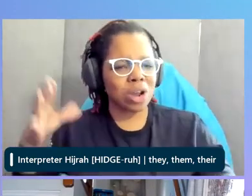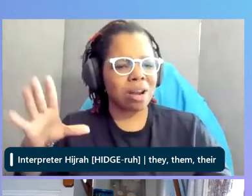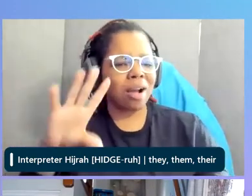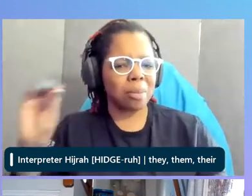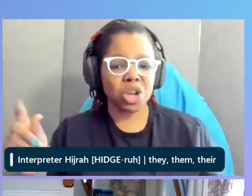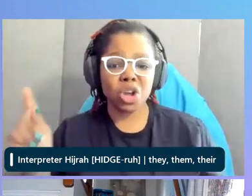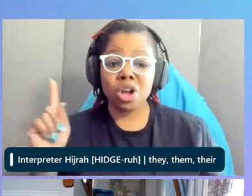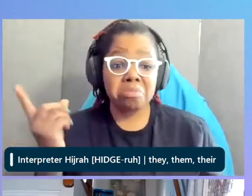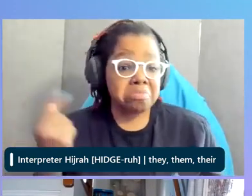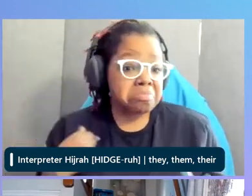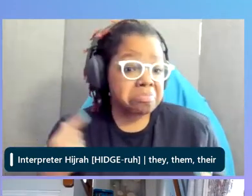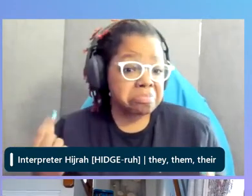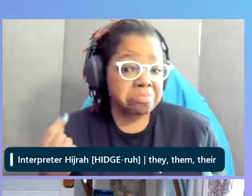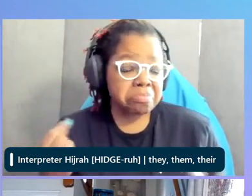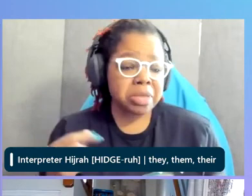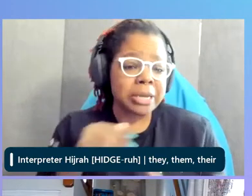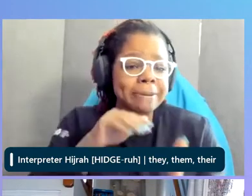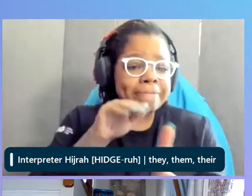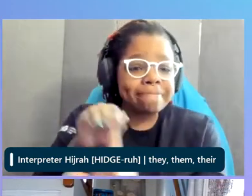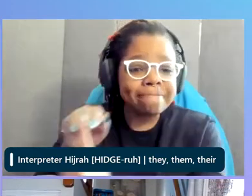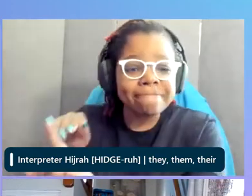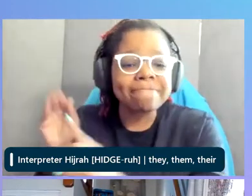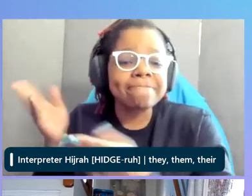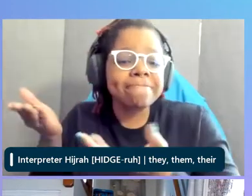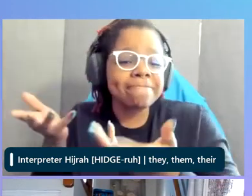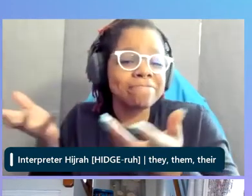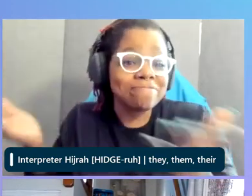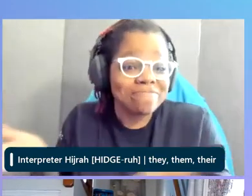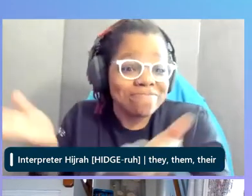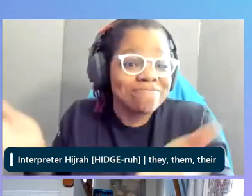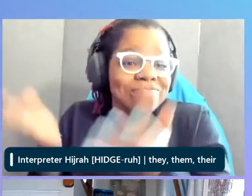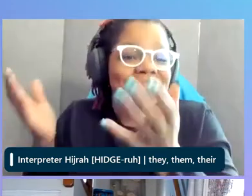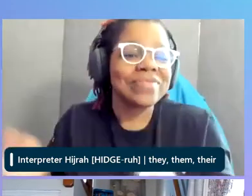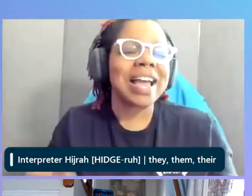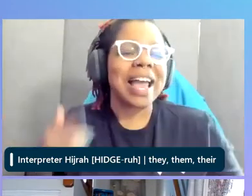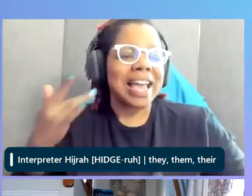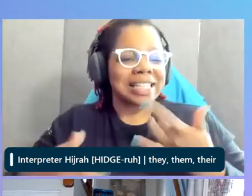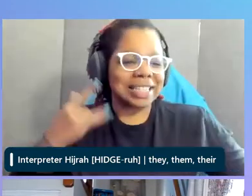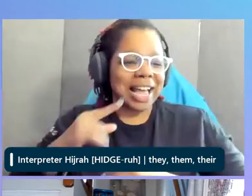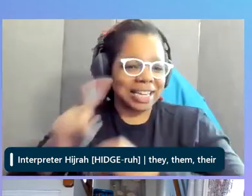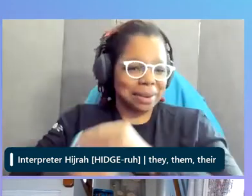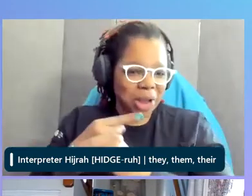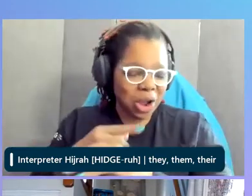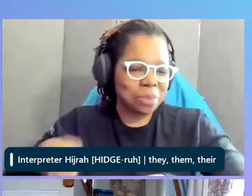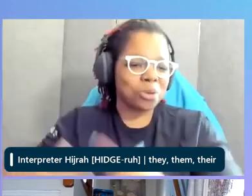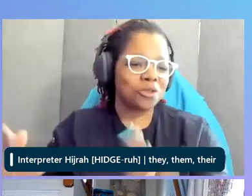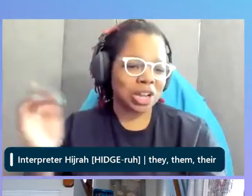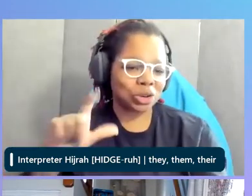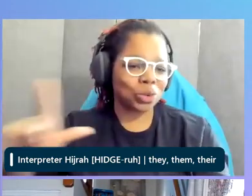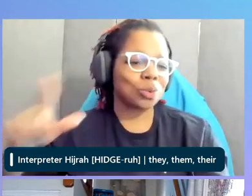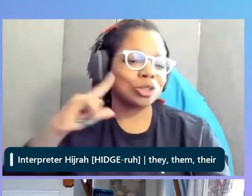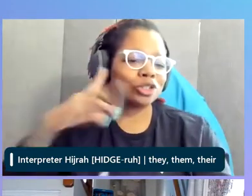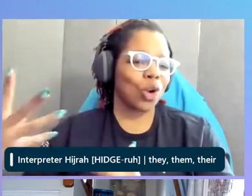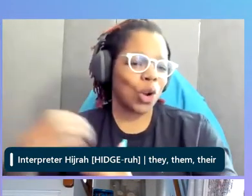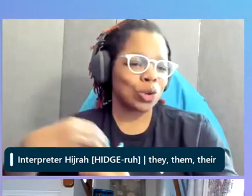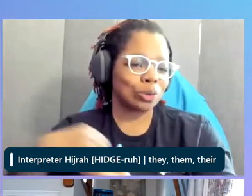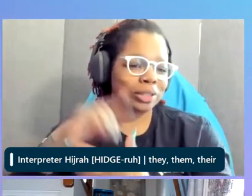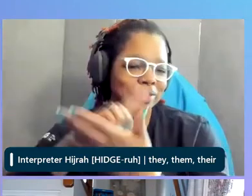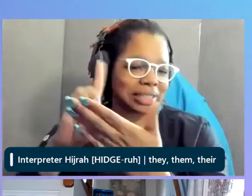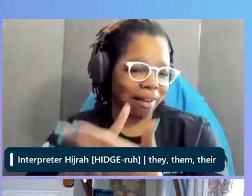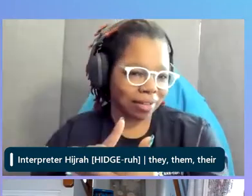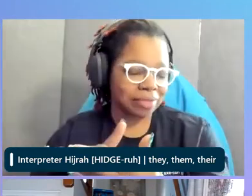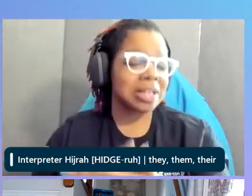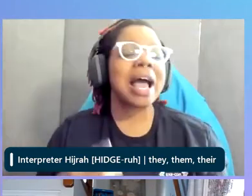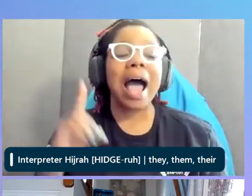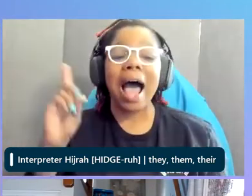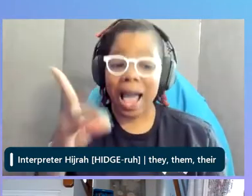go around and get people excited about and give them better tools for more inclusive design. And I did